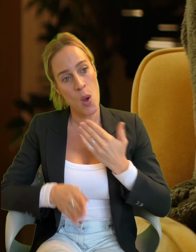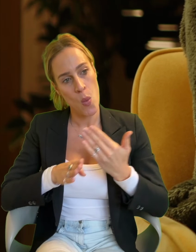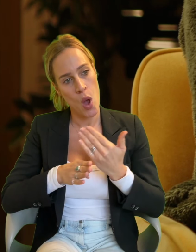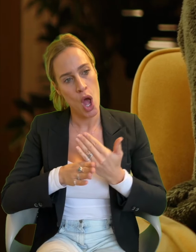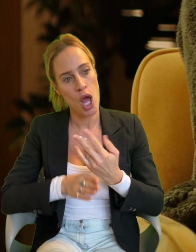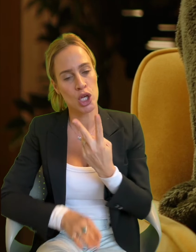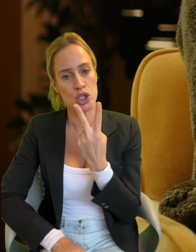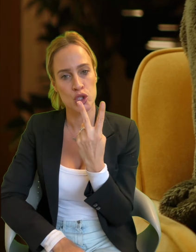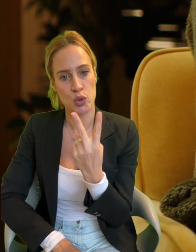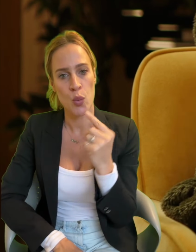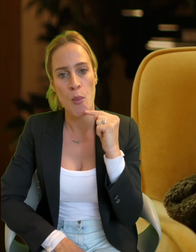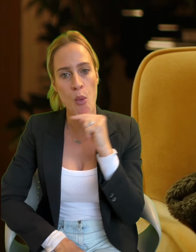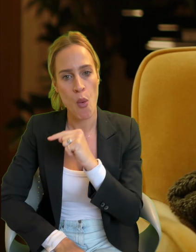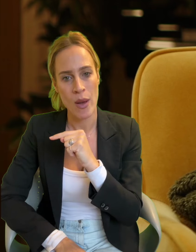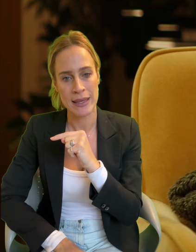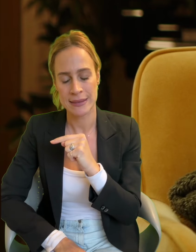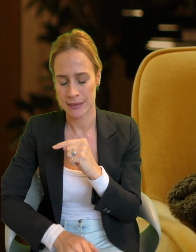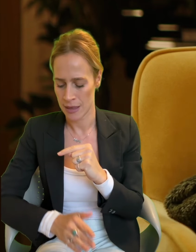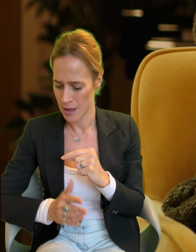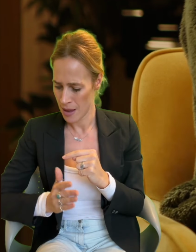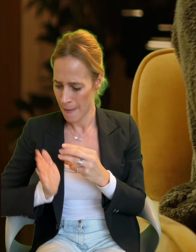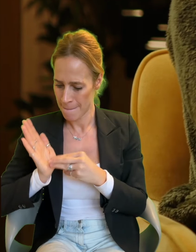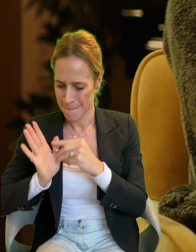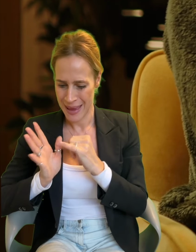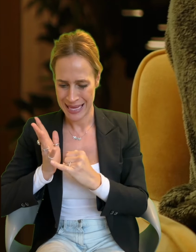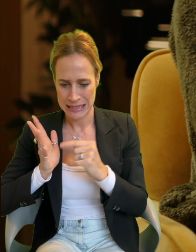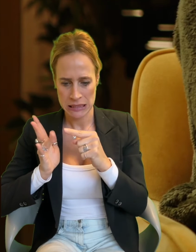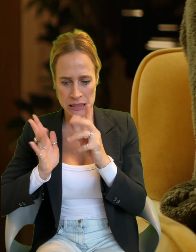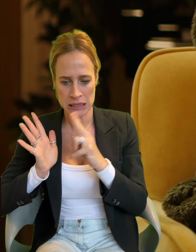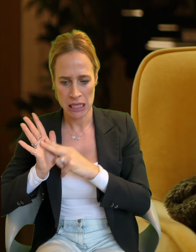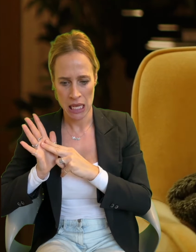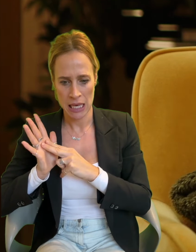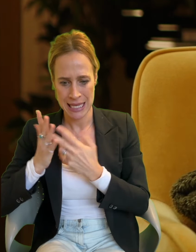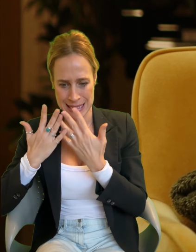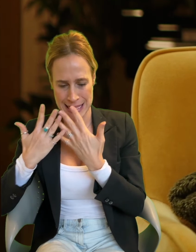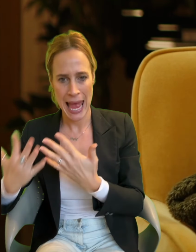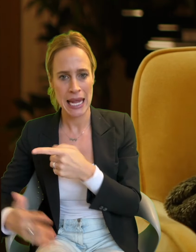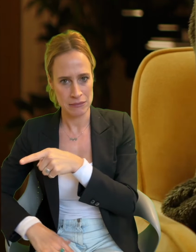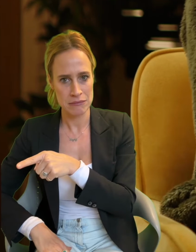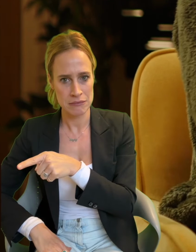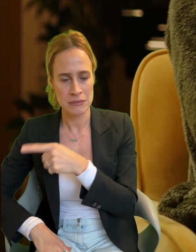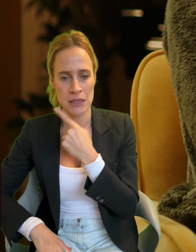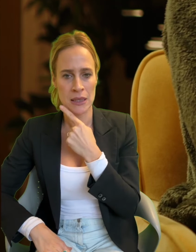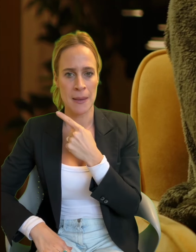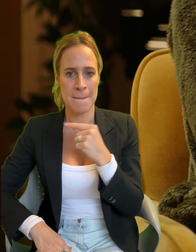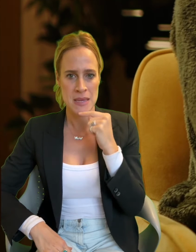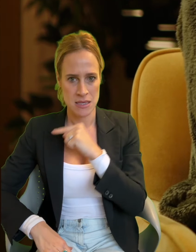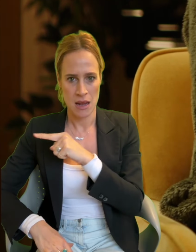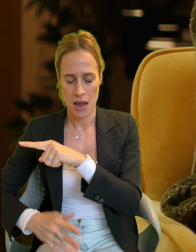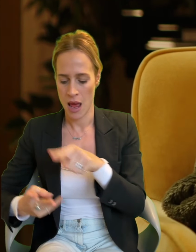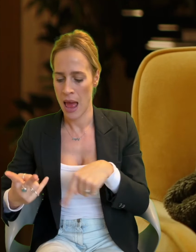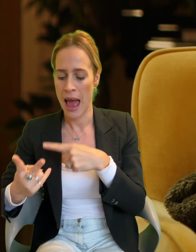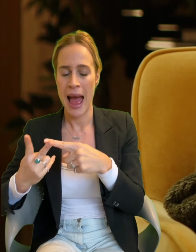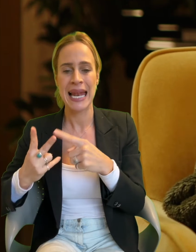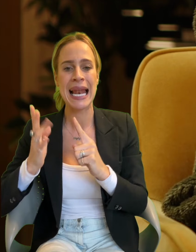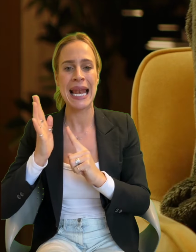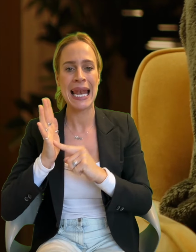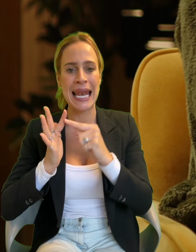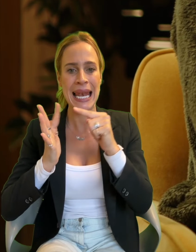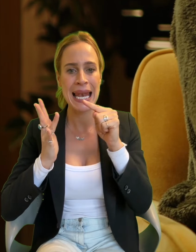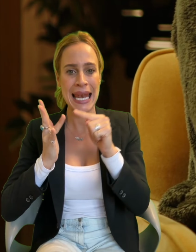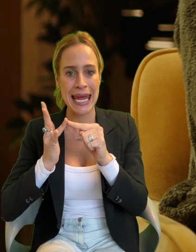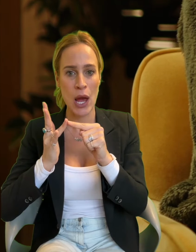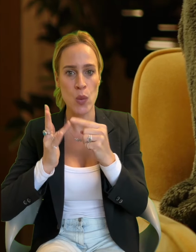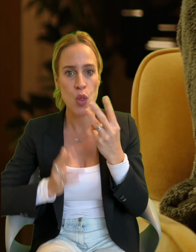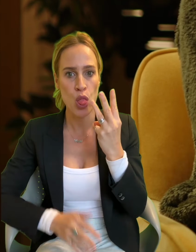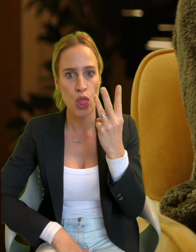beautiful little boys. Mason's 10, good as gold. Leo's 3. That boy's a